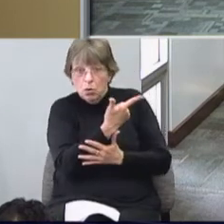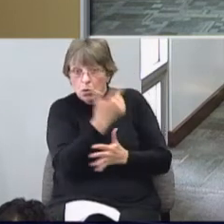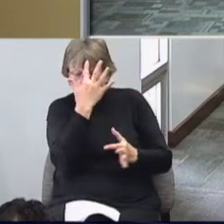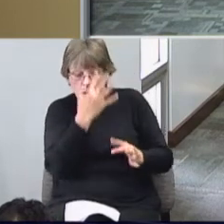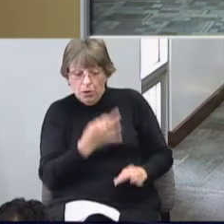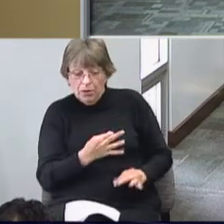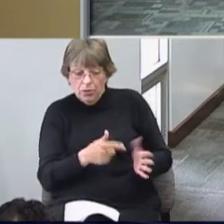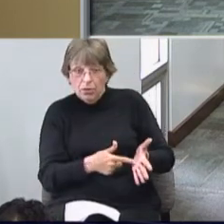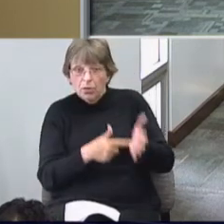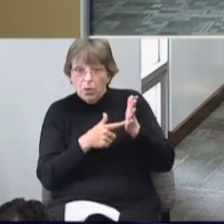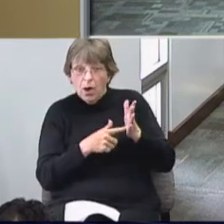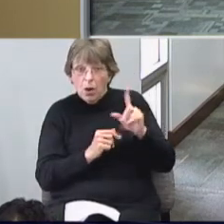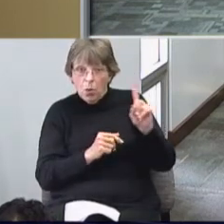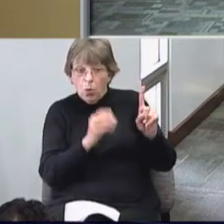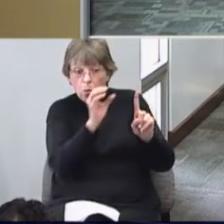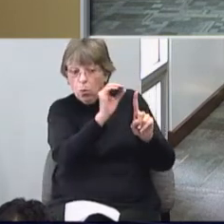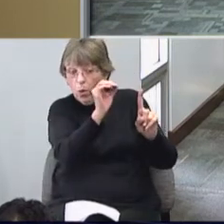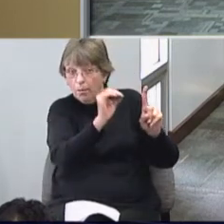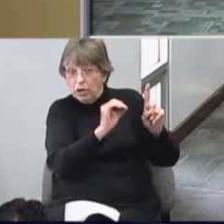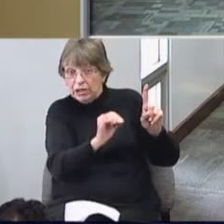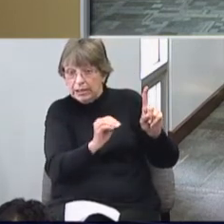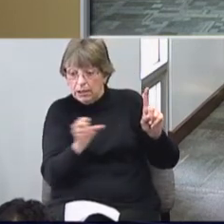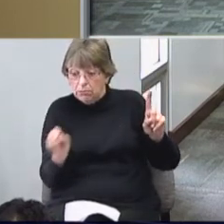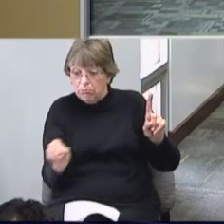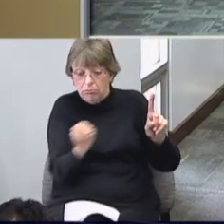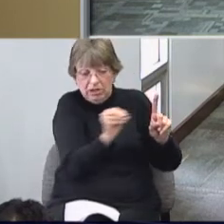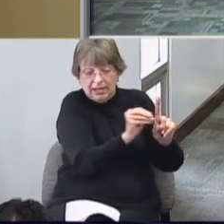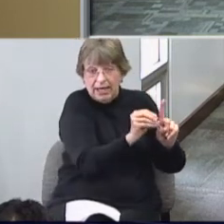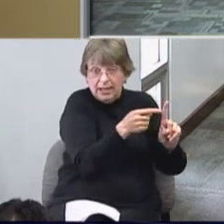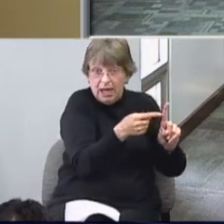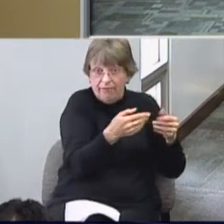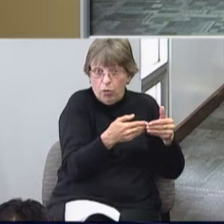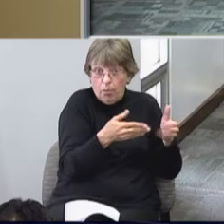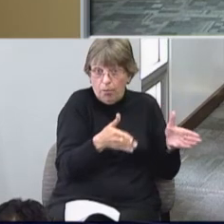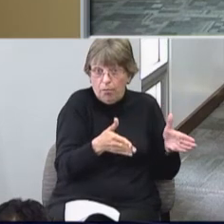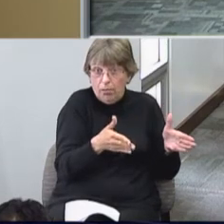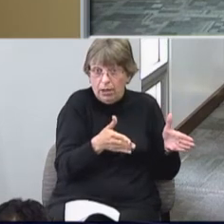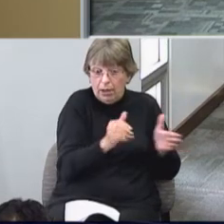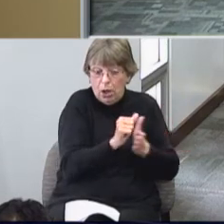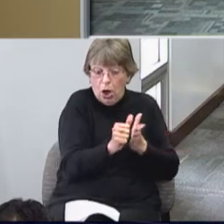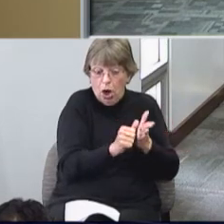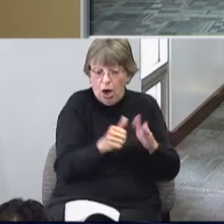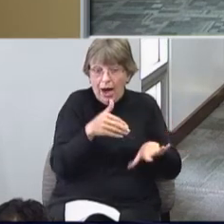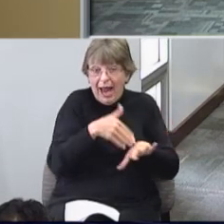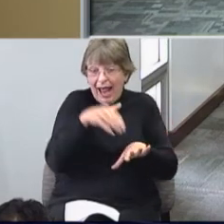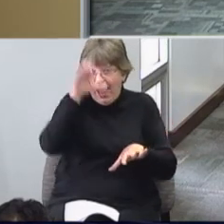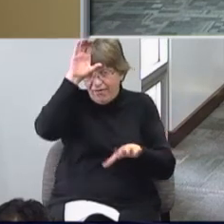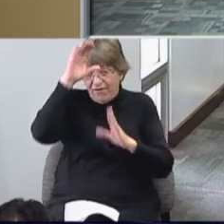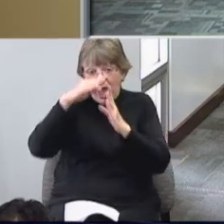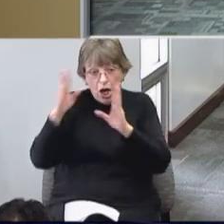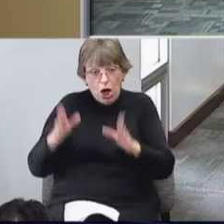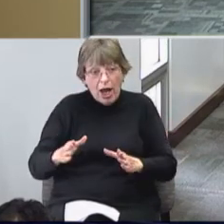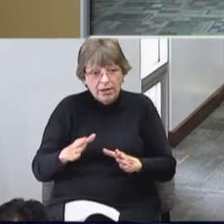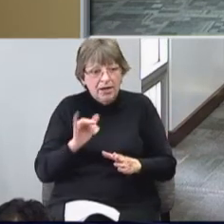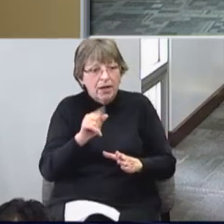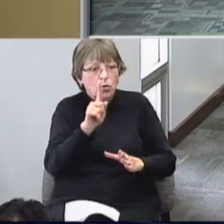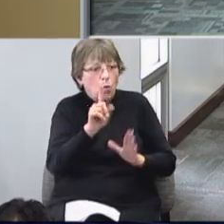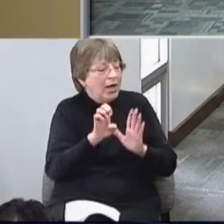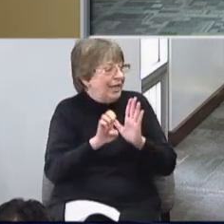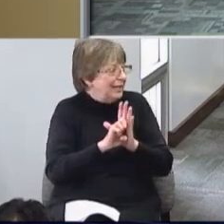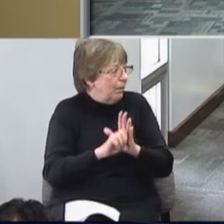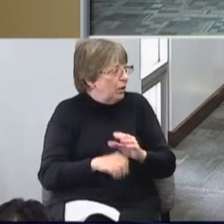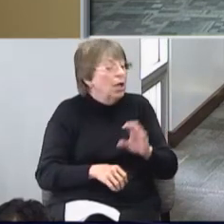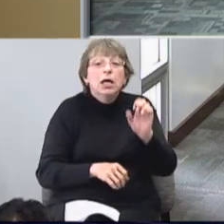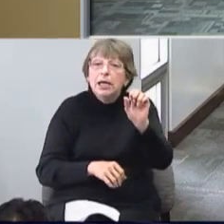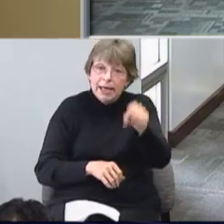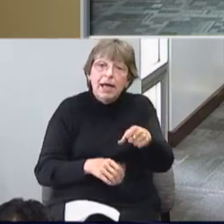a 1% allocation for public art at a fire station? That's just one example. Yes.